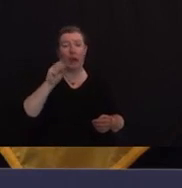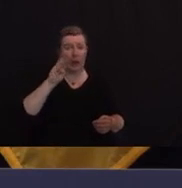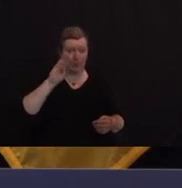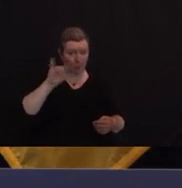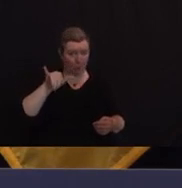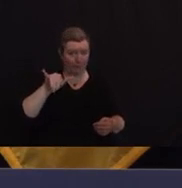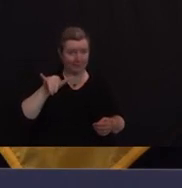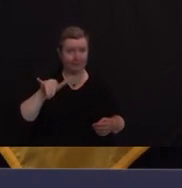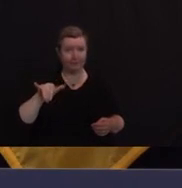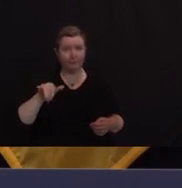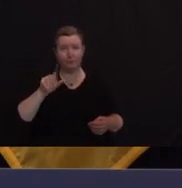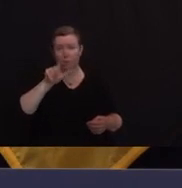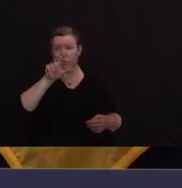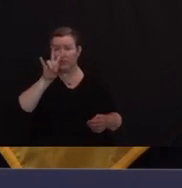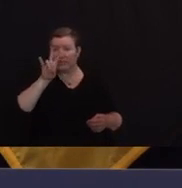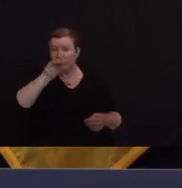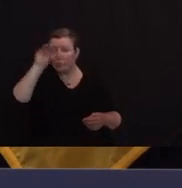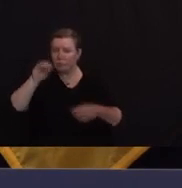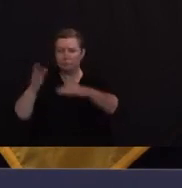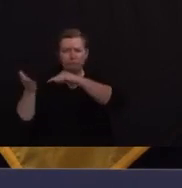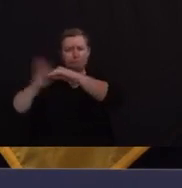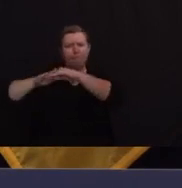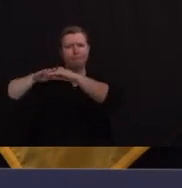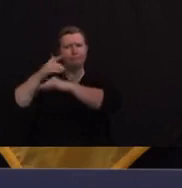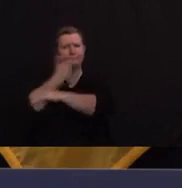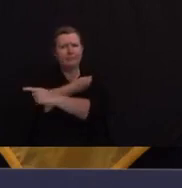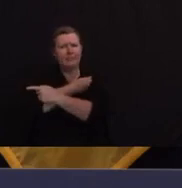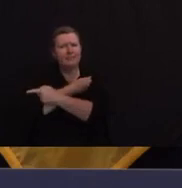Patterson, 20, West New York, 19, and so on. It's an